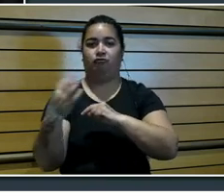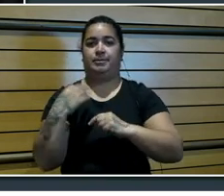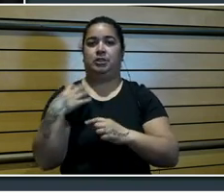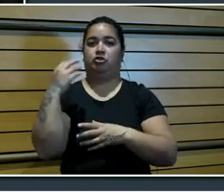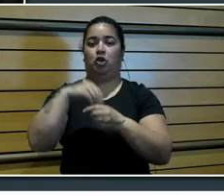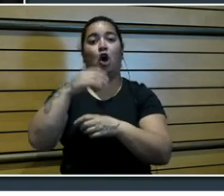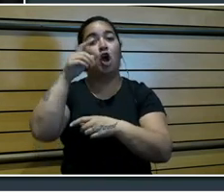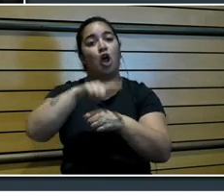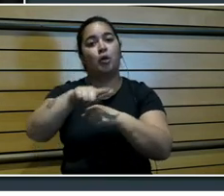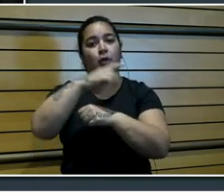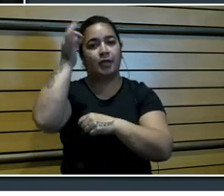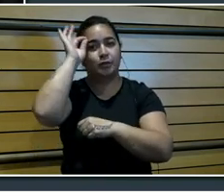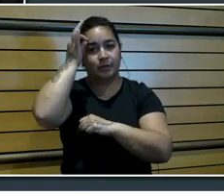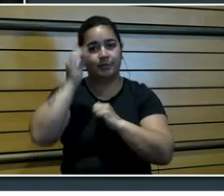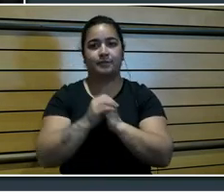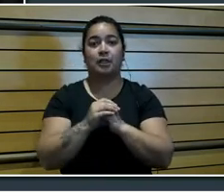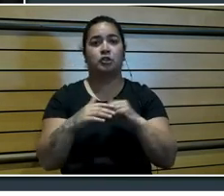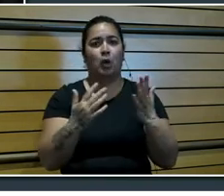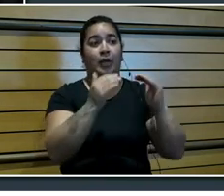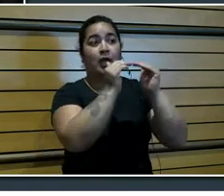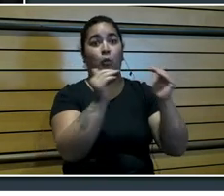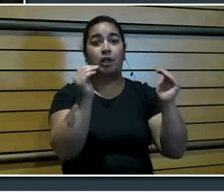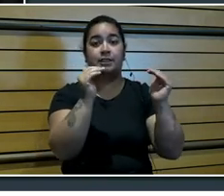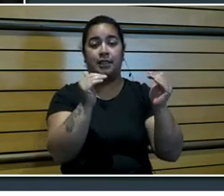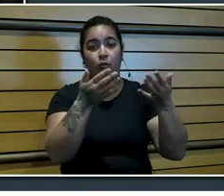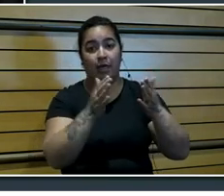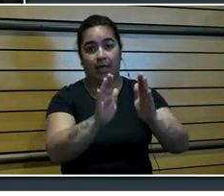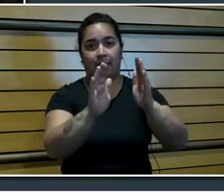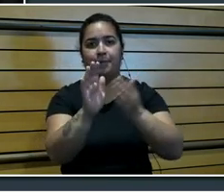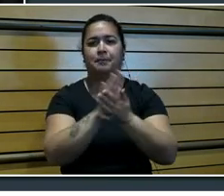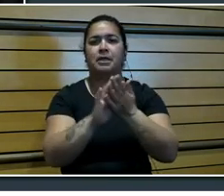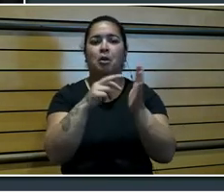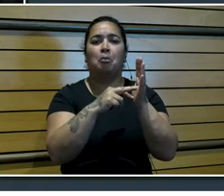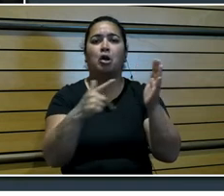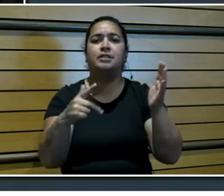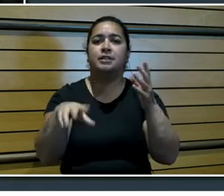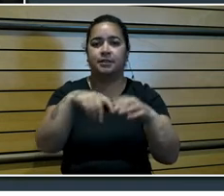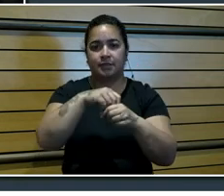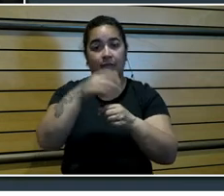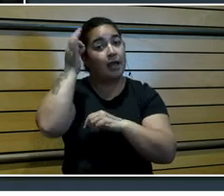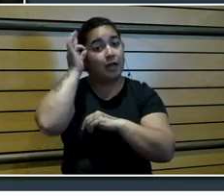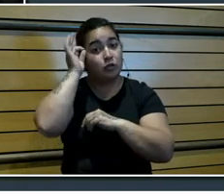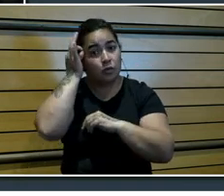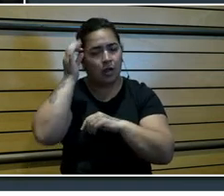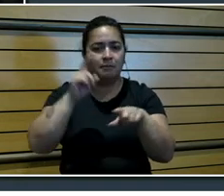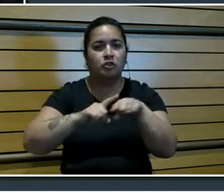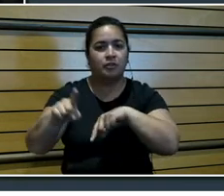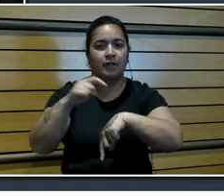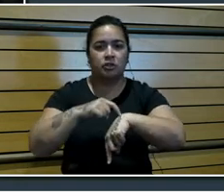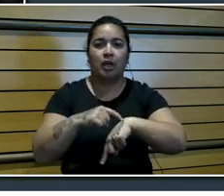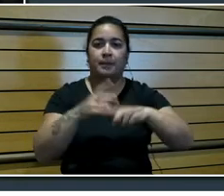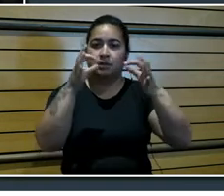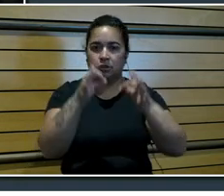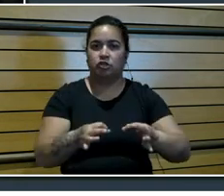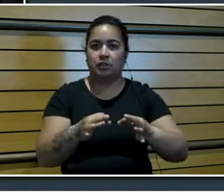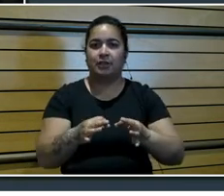this equality-based approach also, when it comes to the policy decisions of council, is that often the decisions can have a proportionately